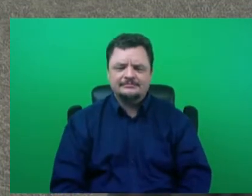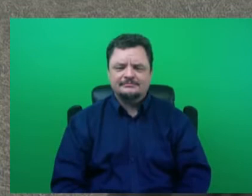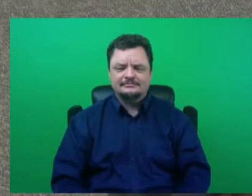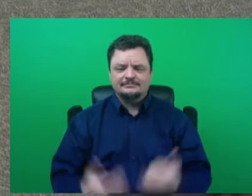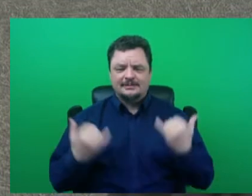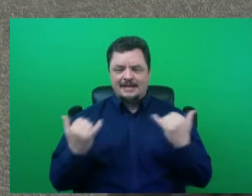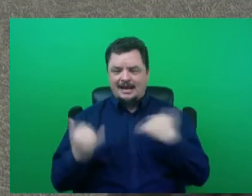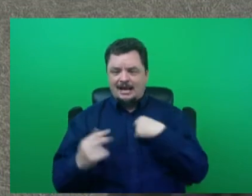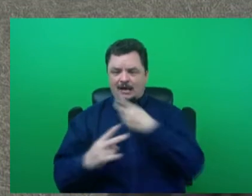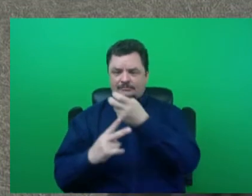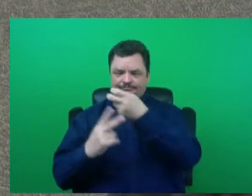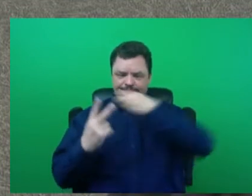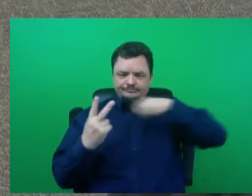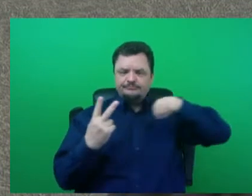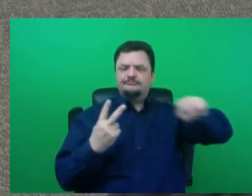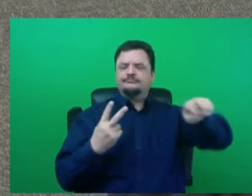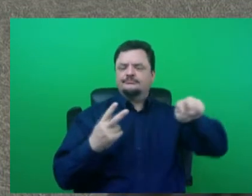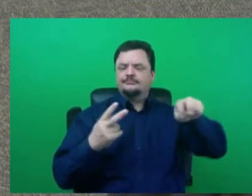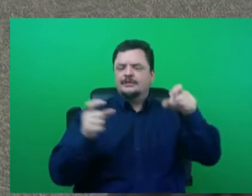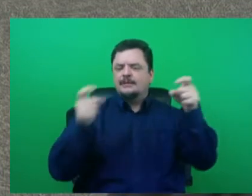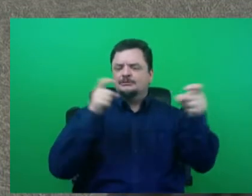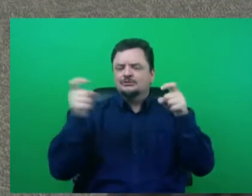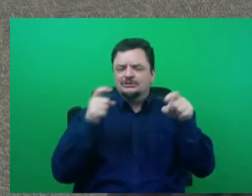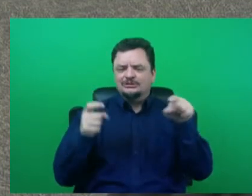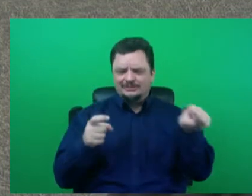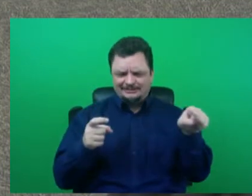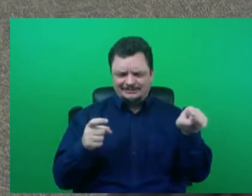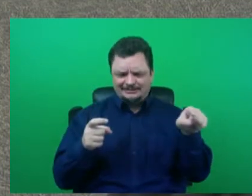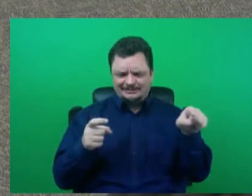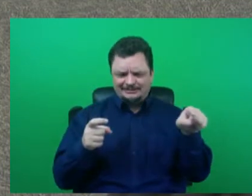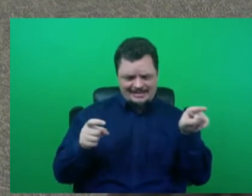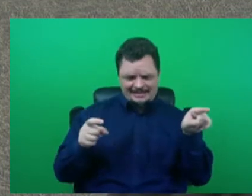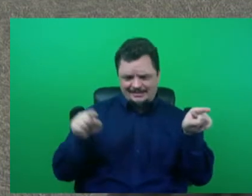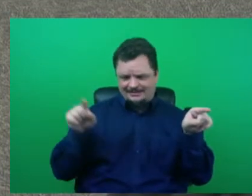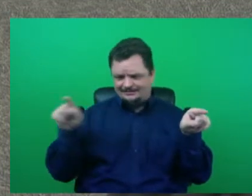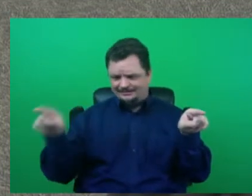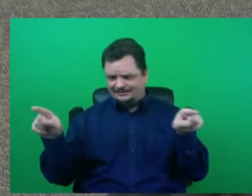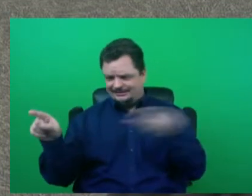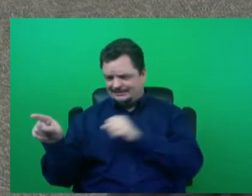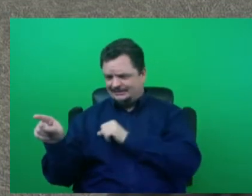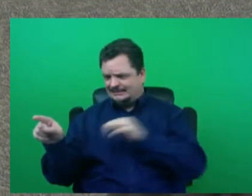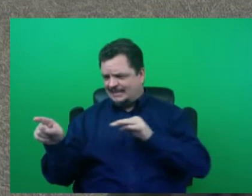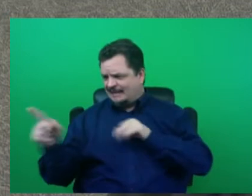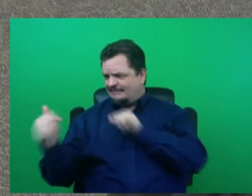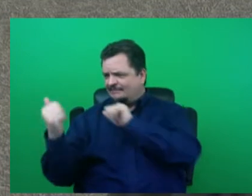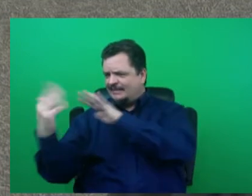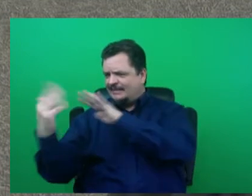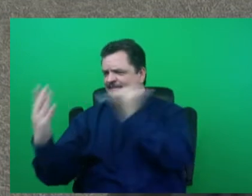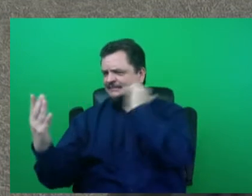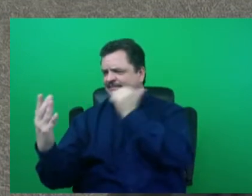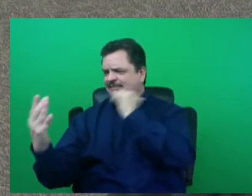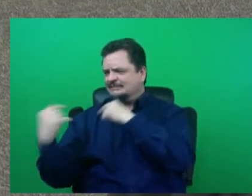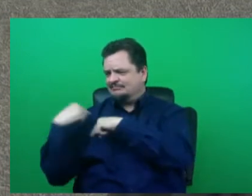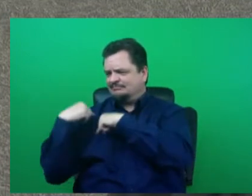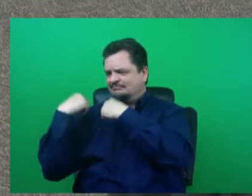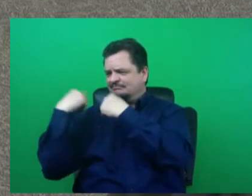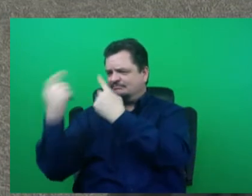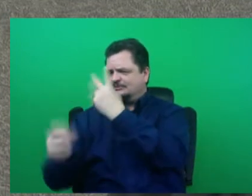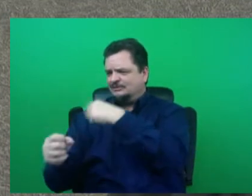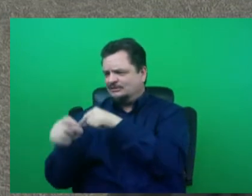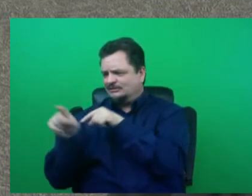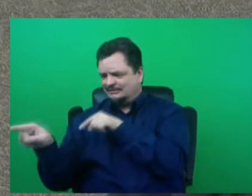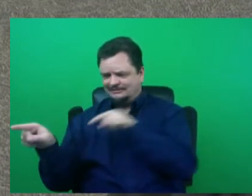what our staff has dealt with over these last few years. I came into this during a time of